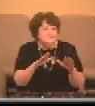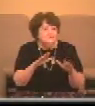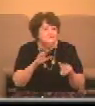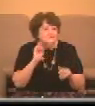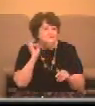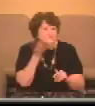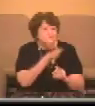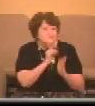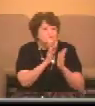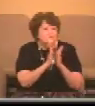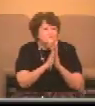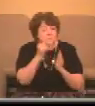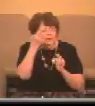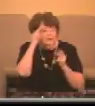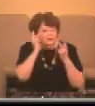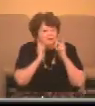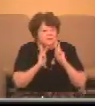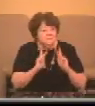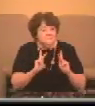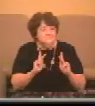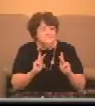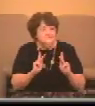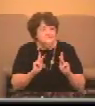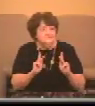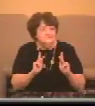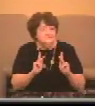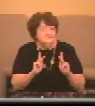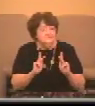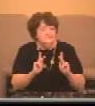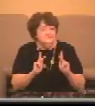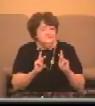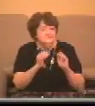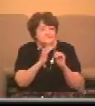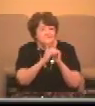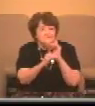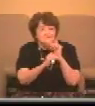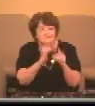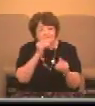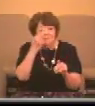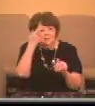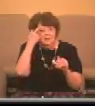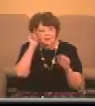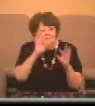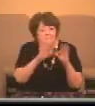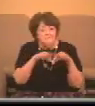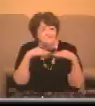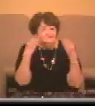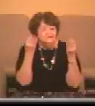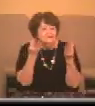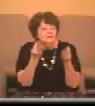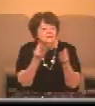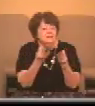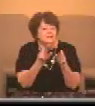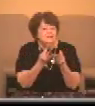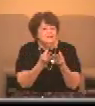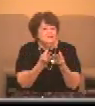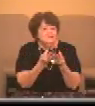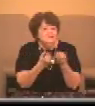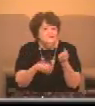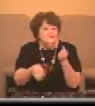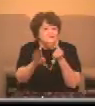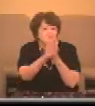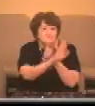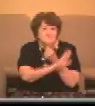blessings. We pray for peace. We pray for